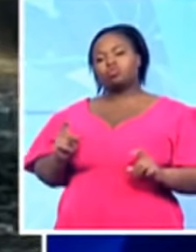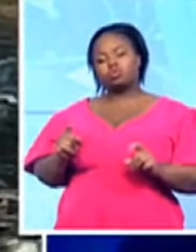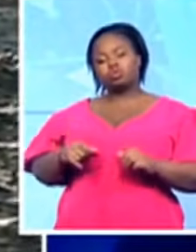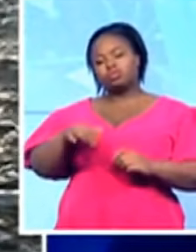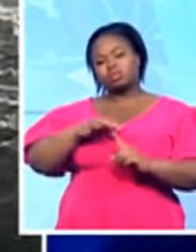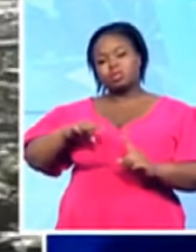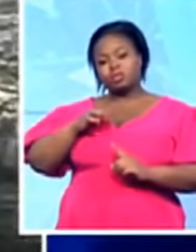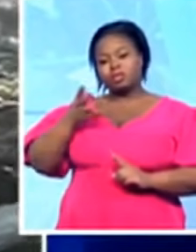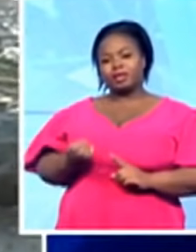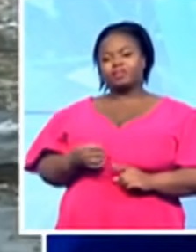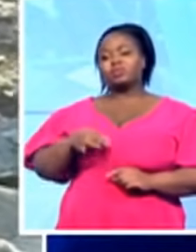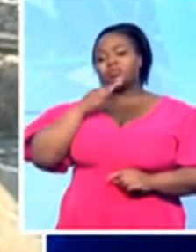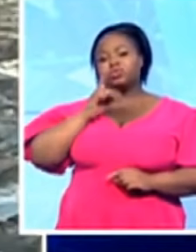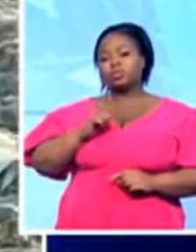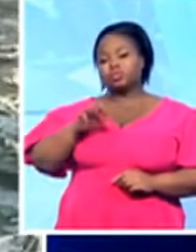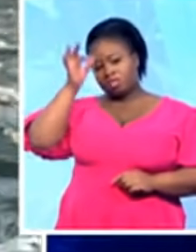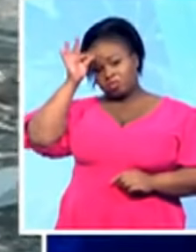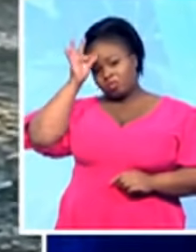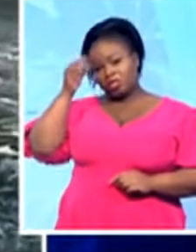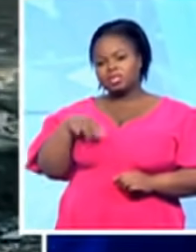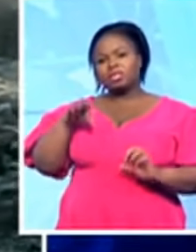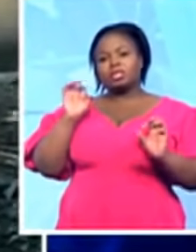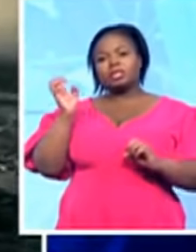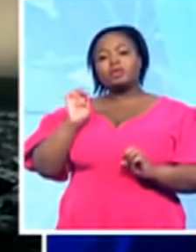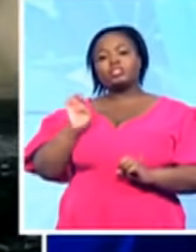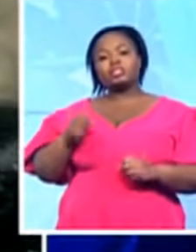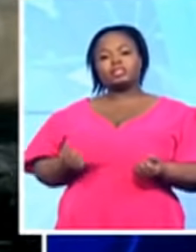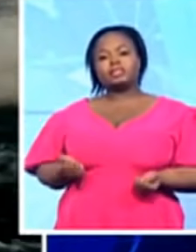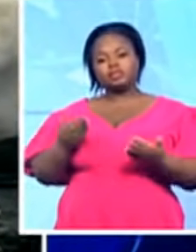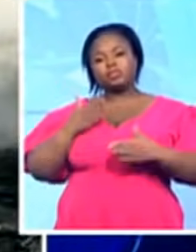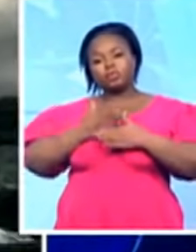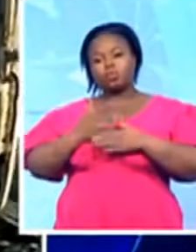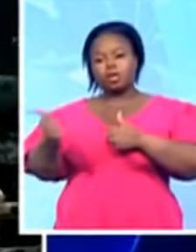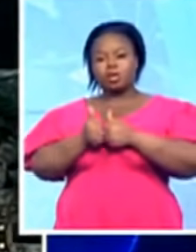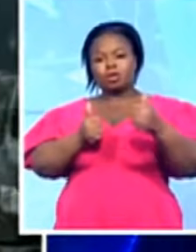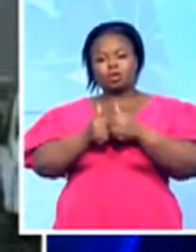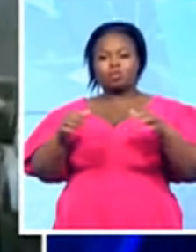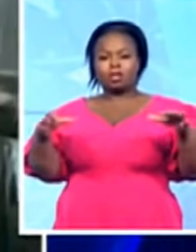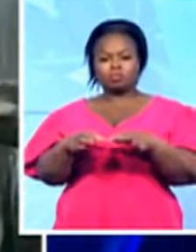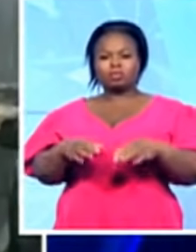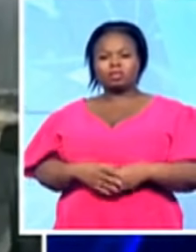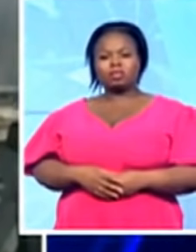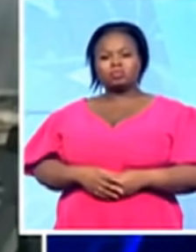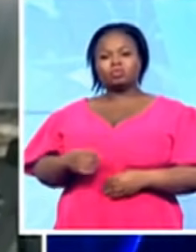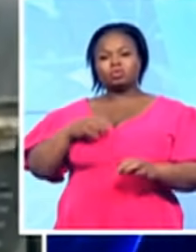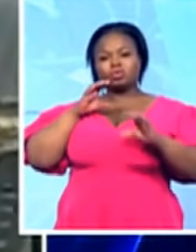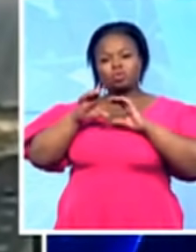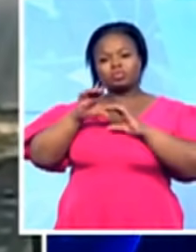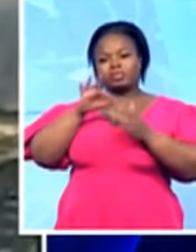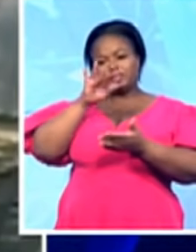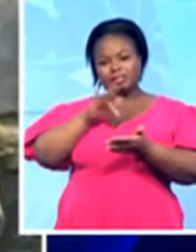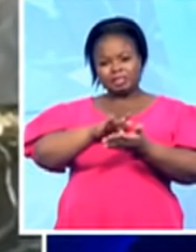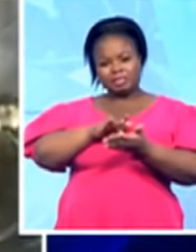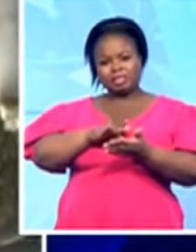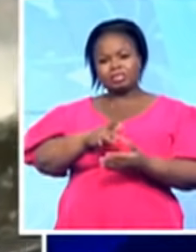and emergency services are working really well together. We've got central communication centers that are established, one of which is